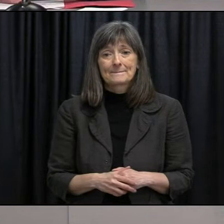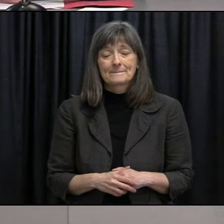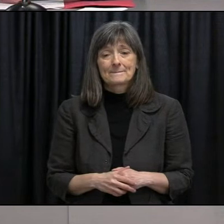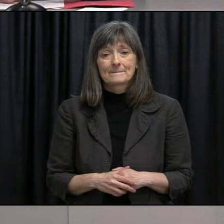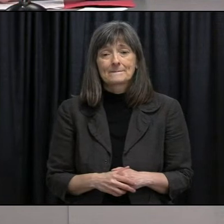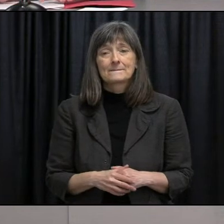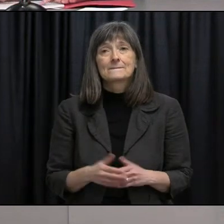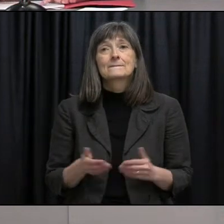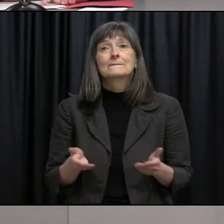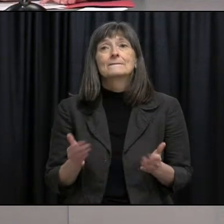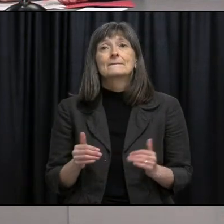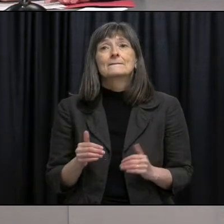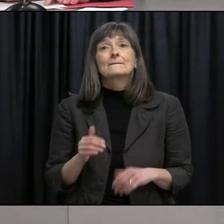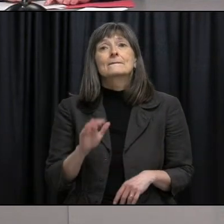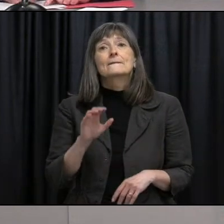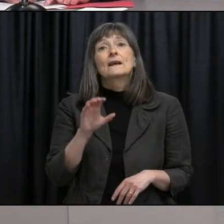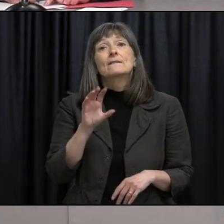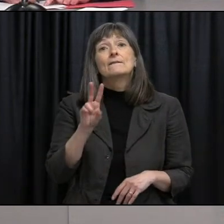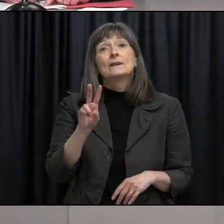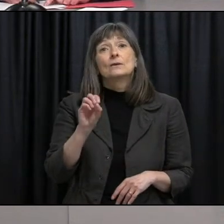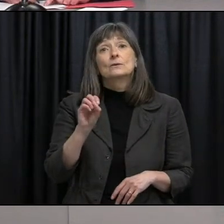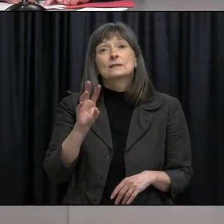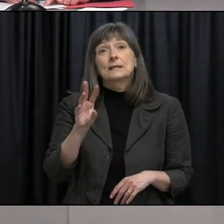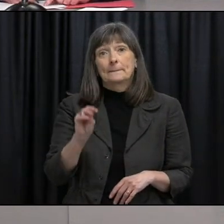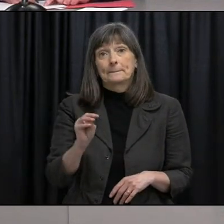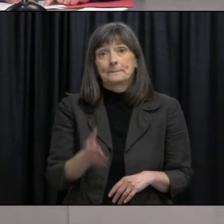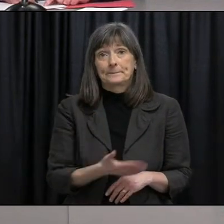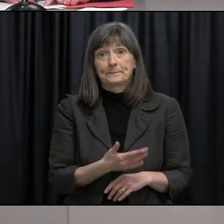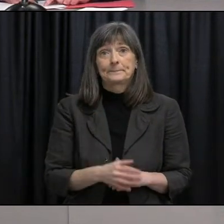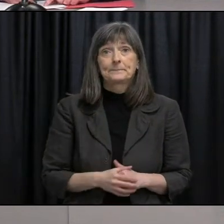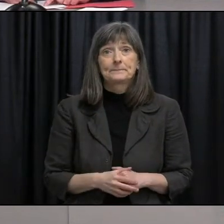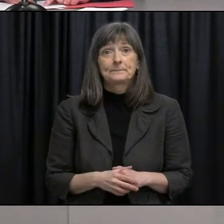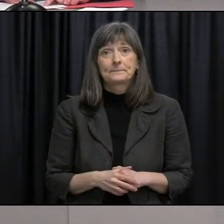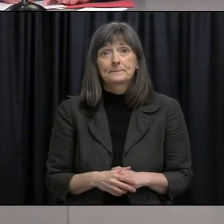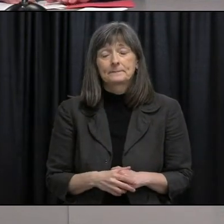Our next questions are from Richard Duggan with VOCM. Please go ahead.